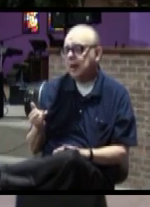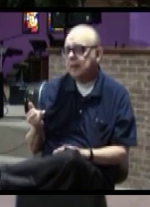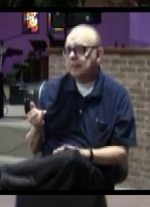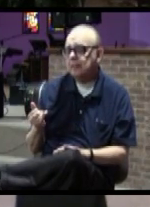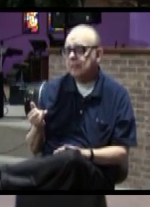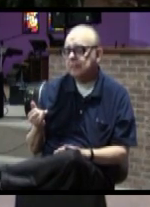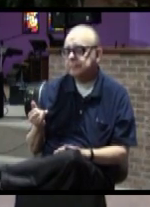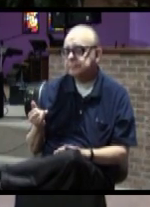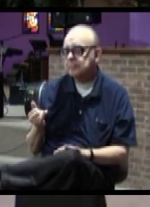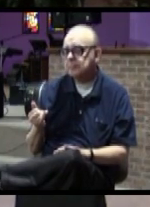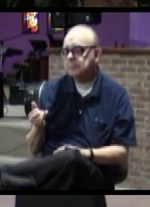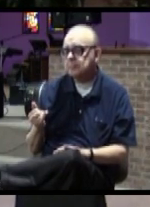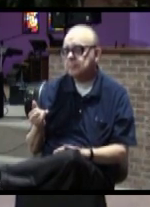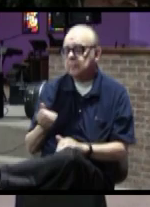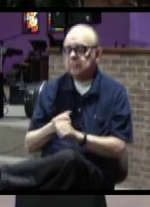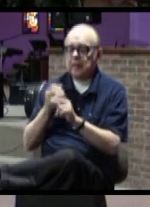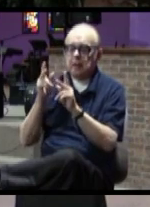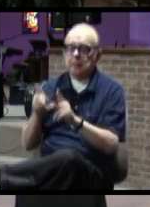Because why?